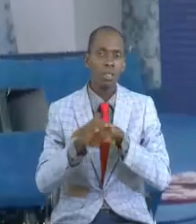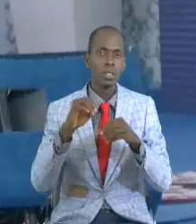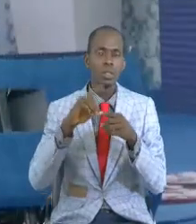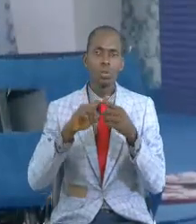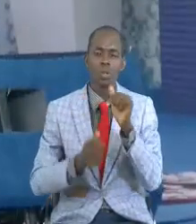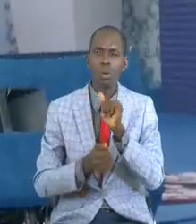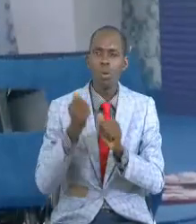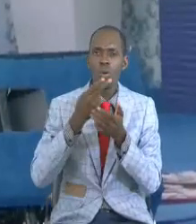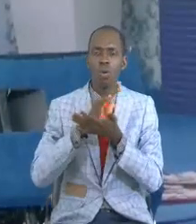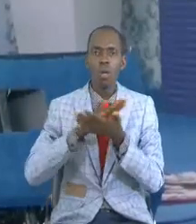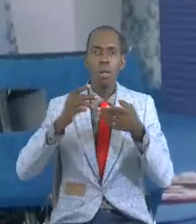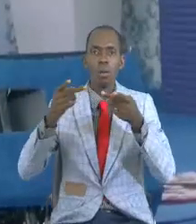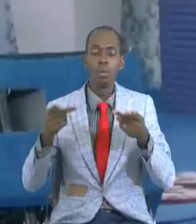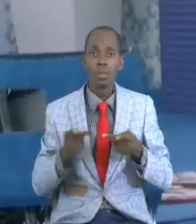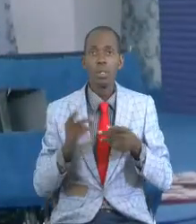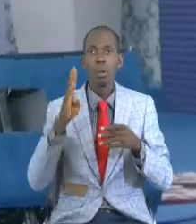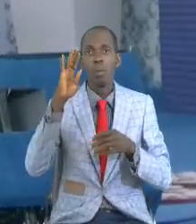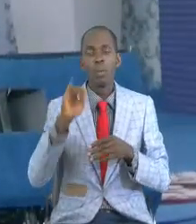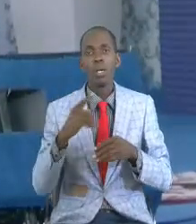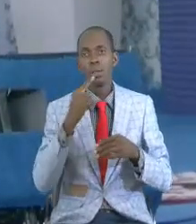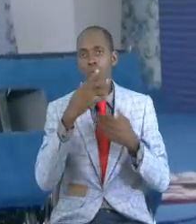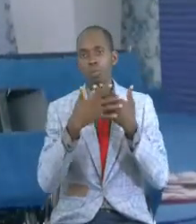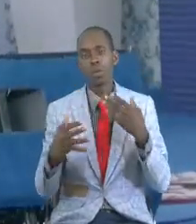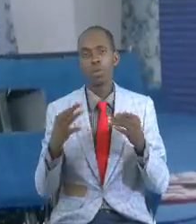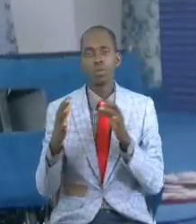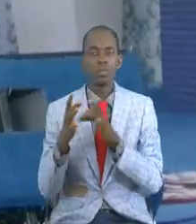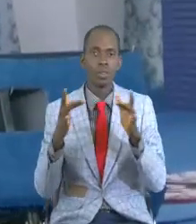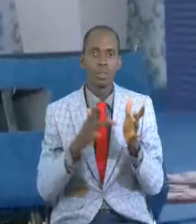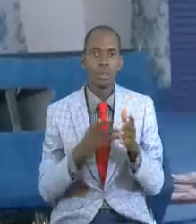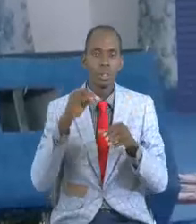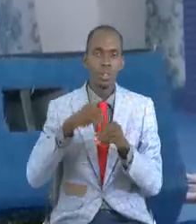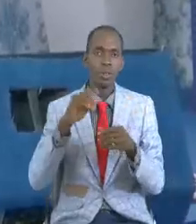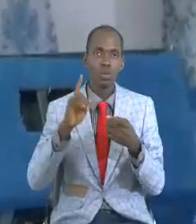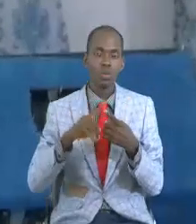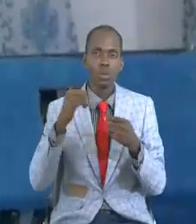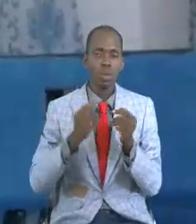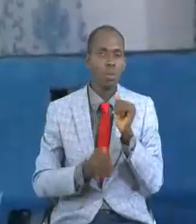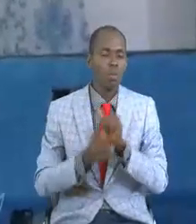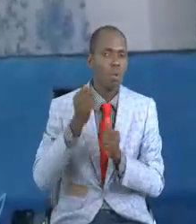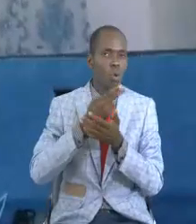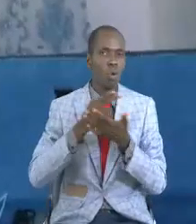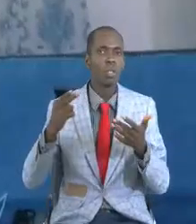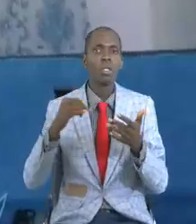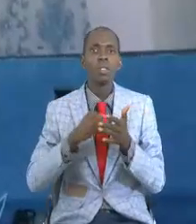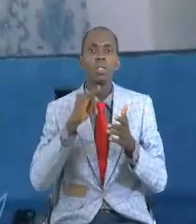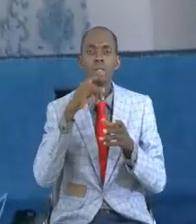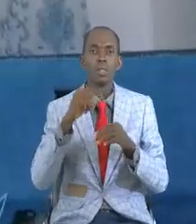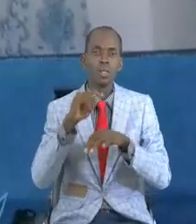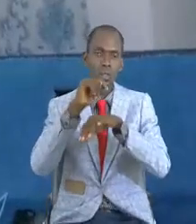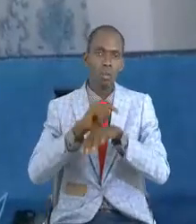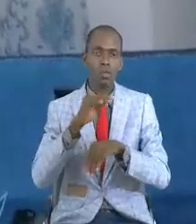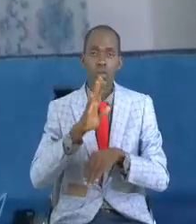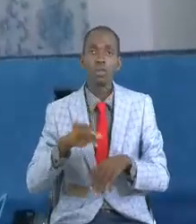the blood of Jesus. Into the holiest, the tabernacle of the children of Israel, at